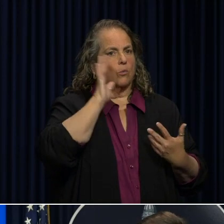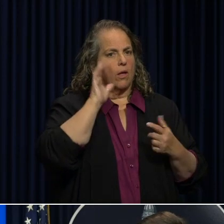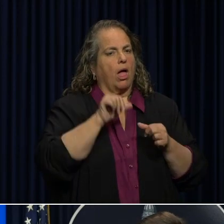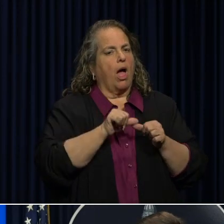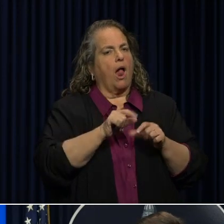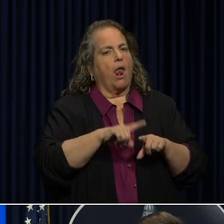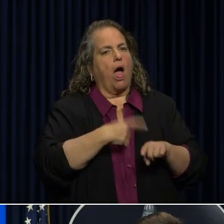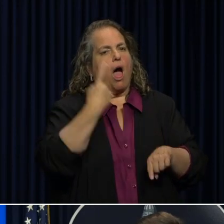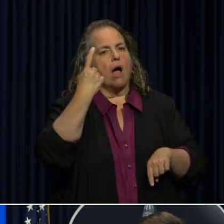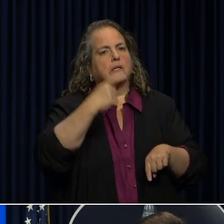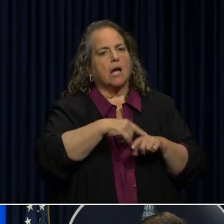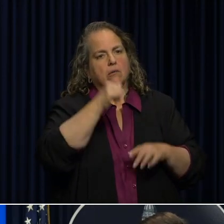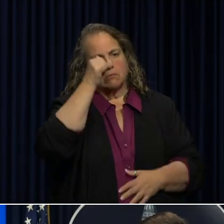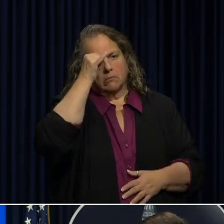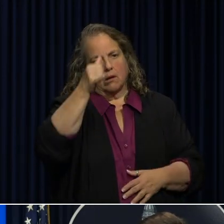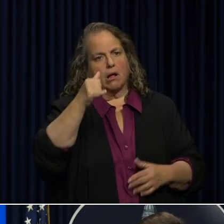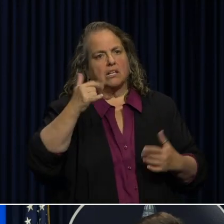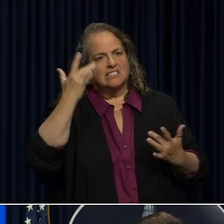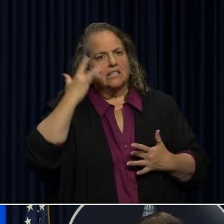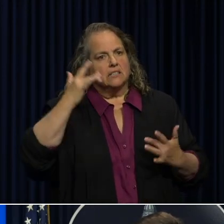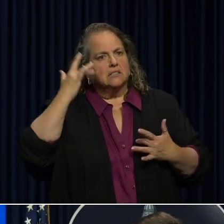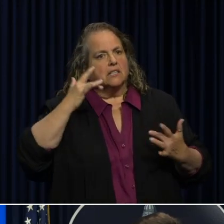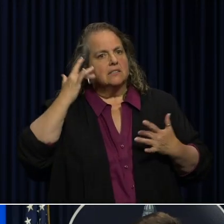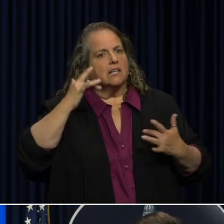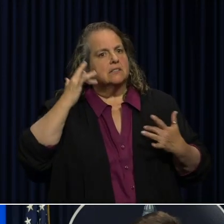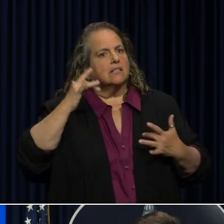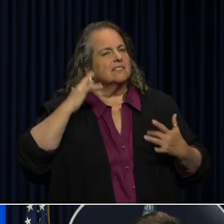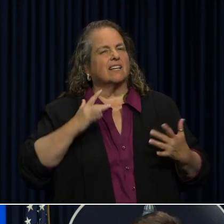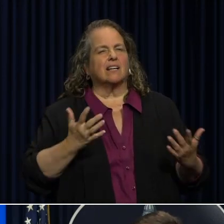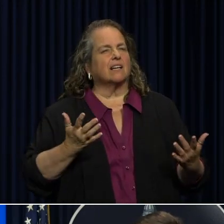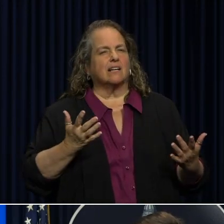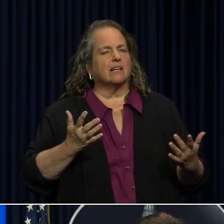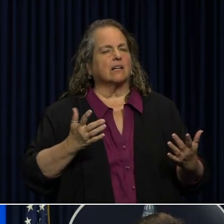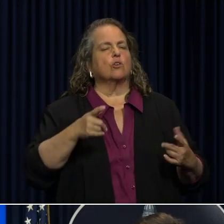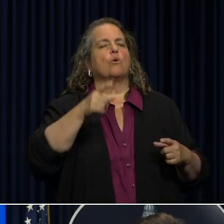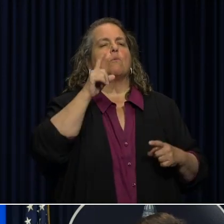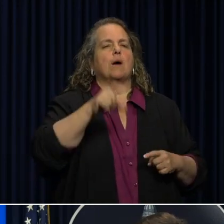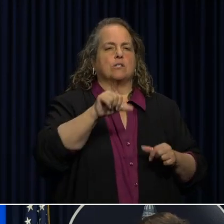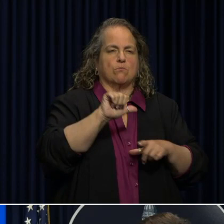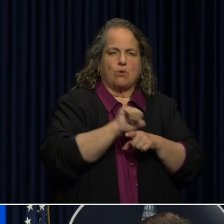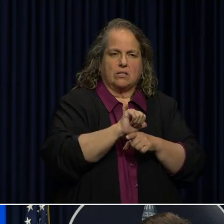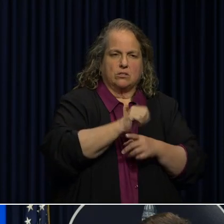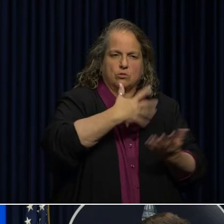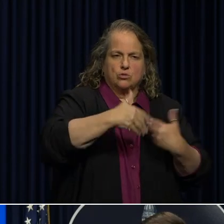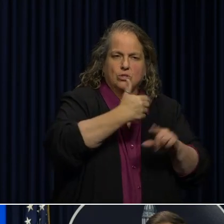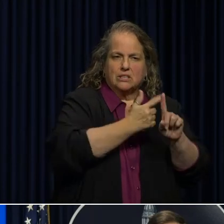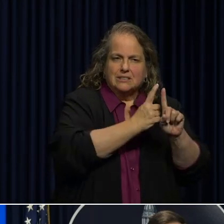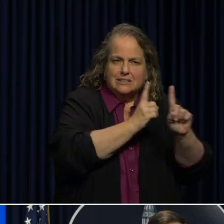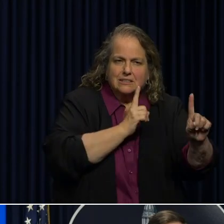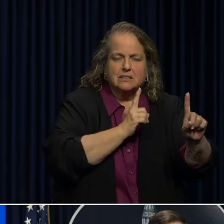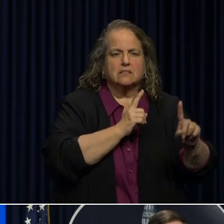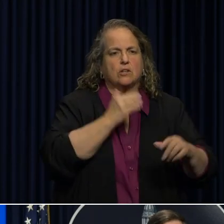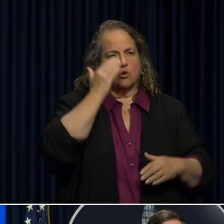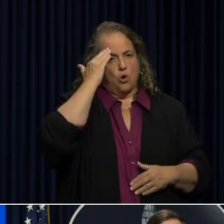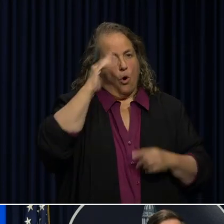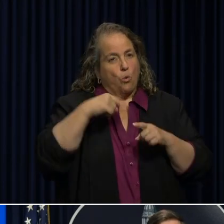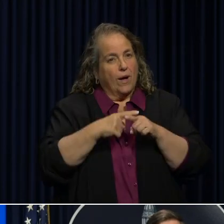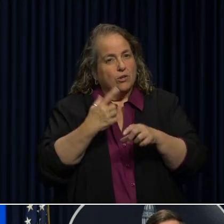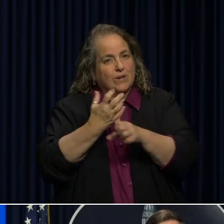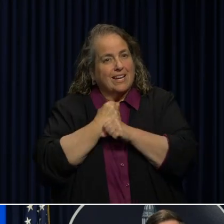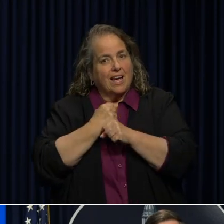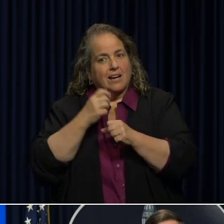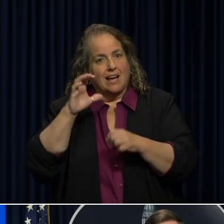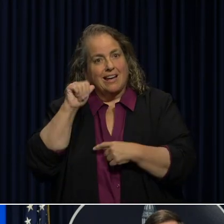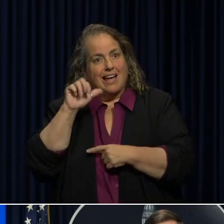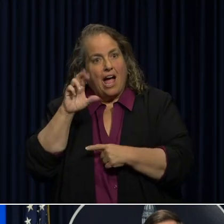up. Avoid crowds and gatherings, practice social distancing, know when to seek care, make sure you get your